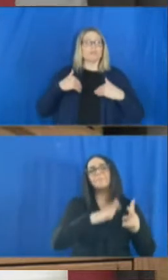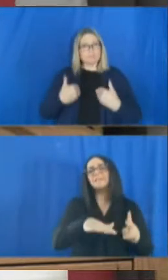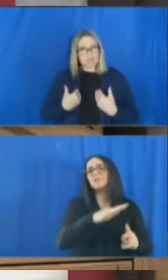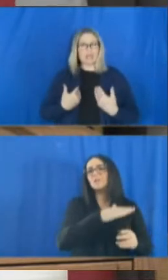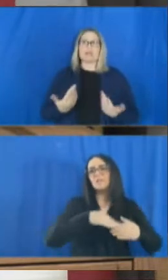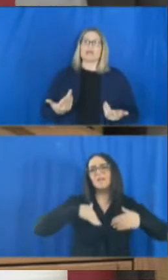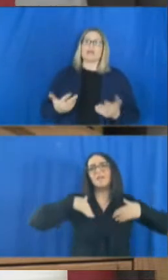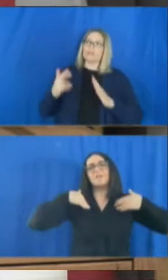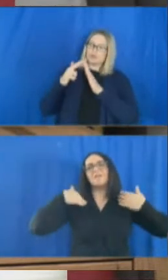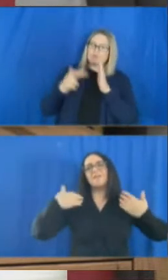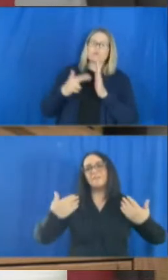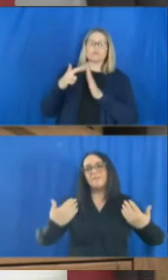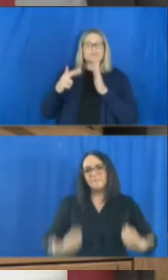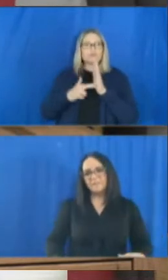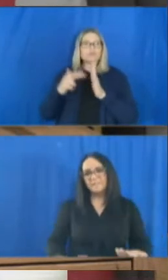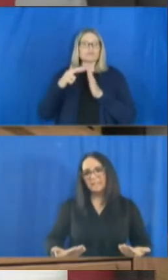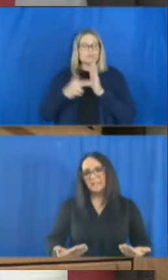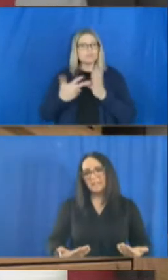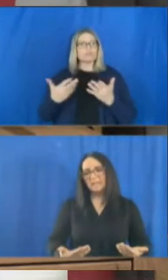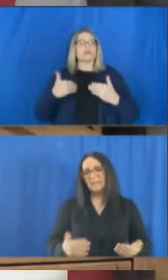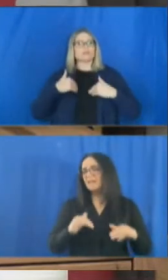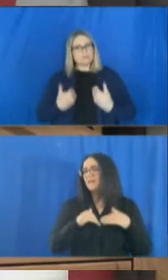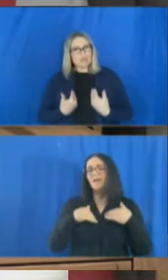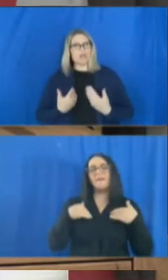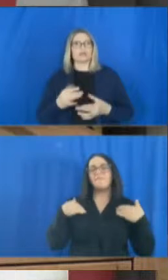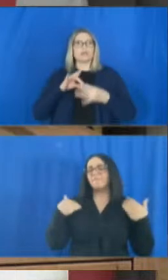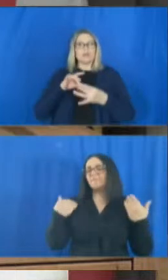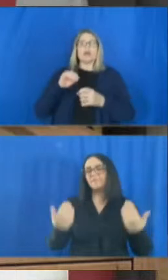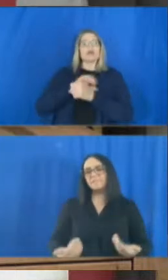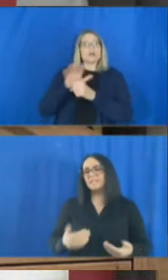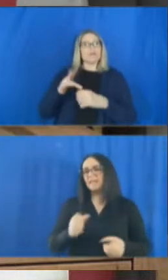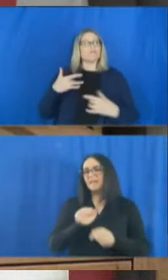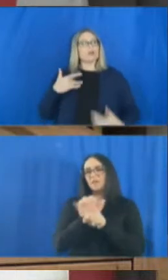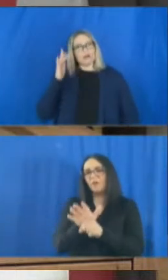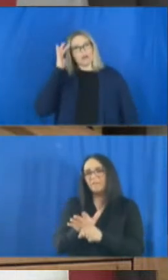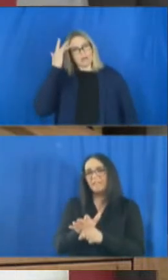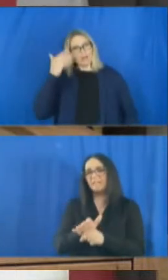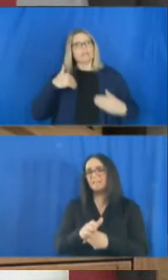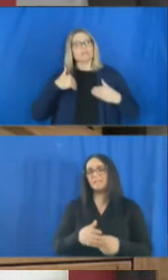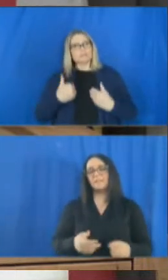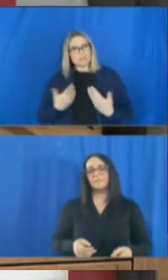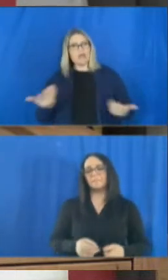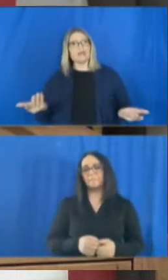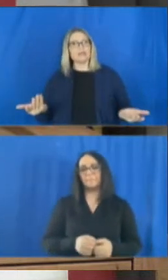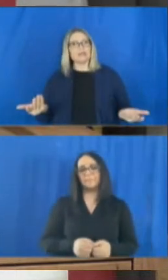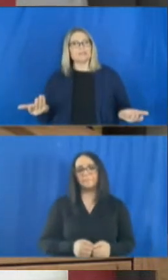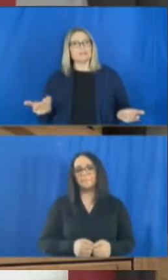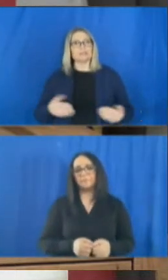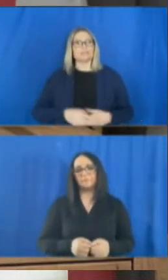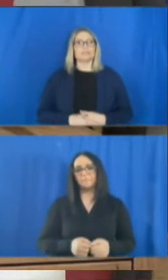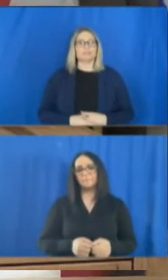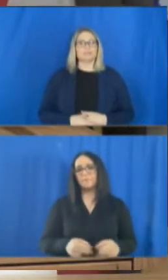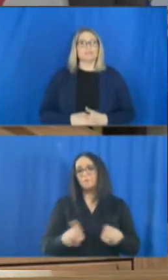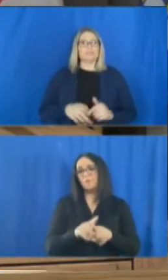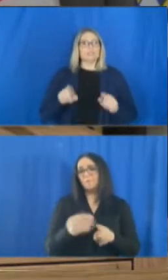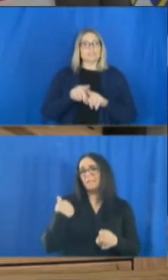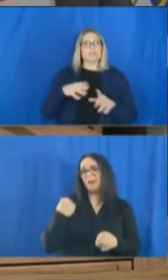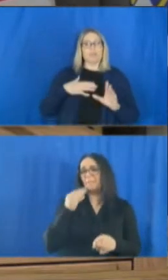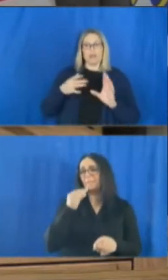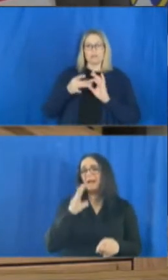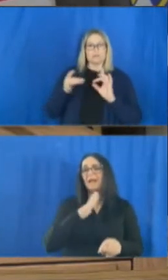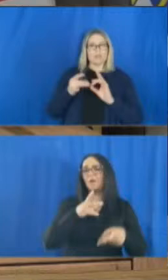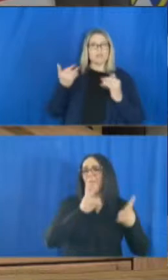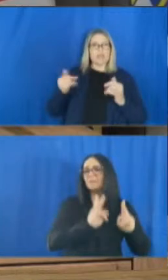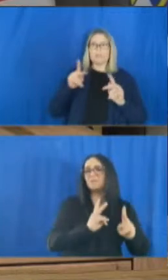that are participating. I think we can't lose sight of the situation here. You know,